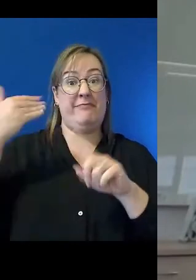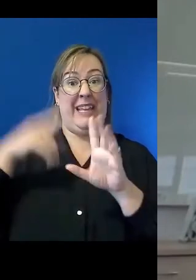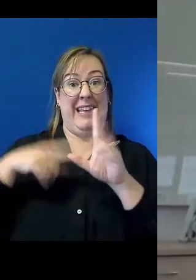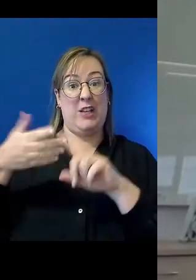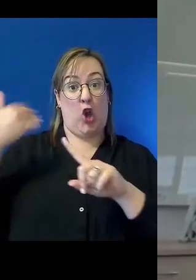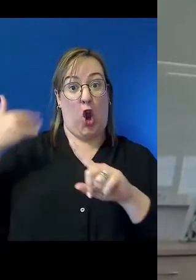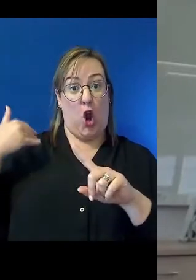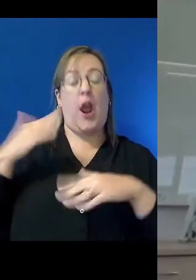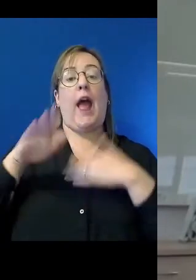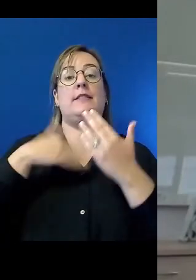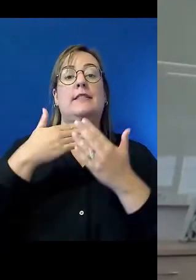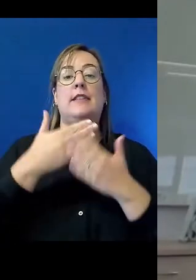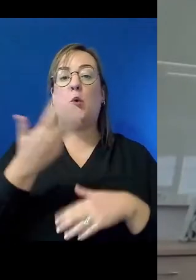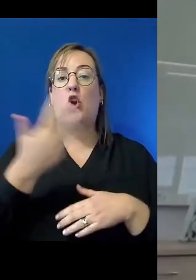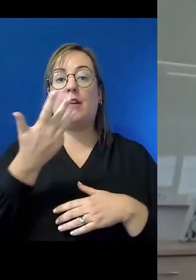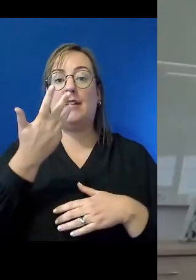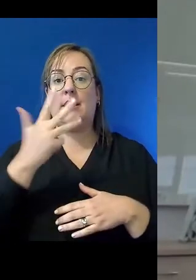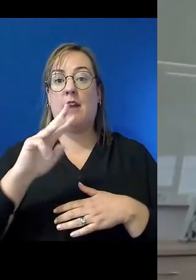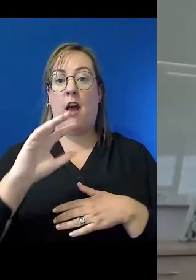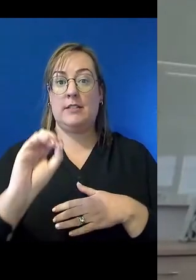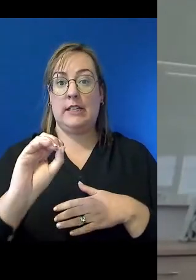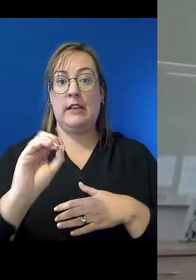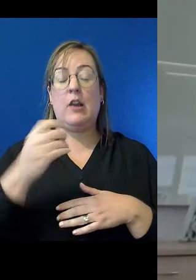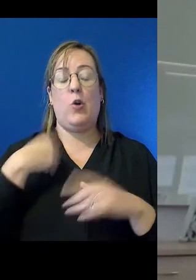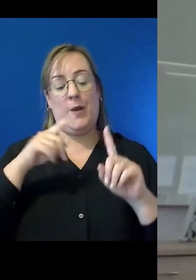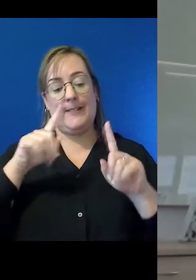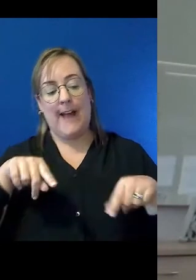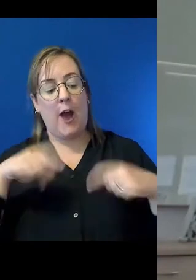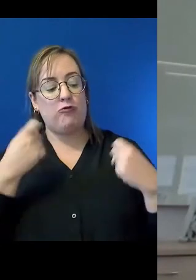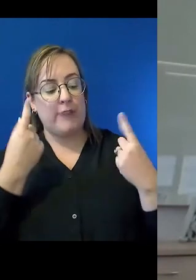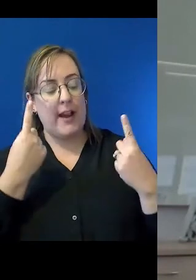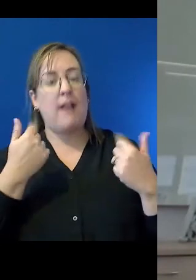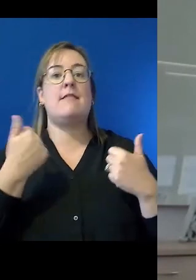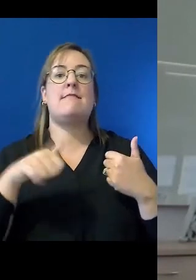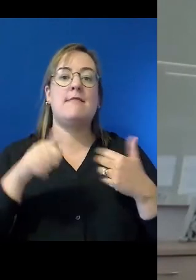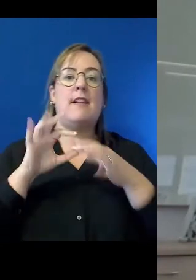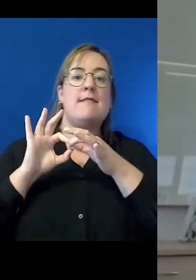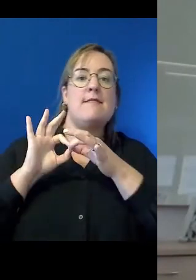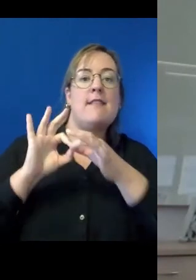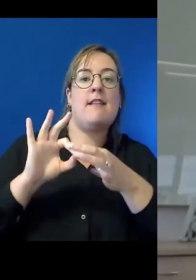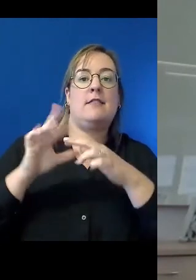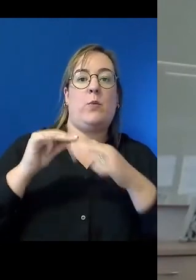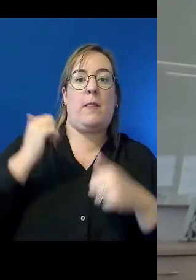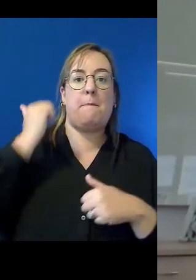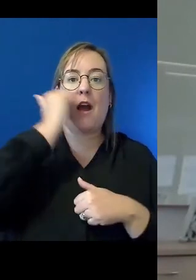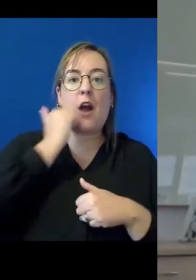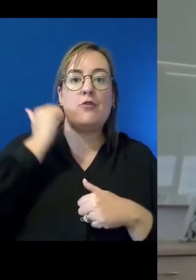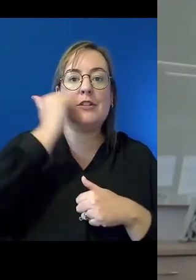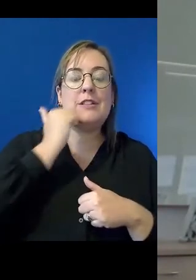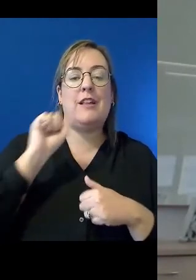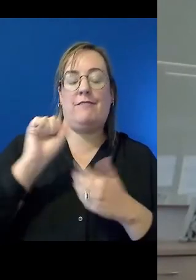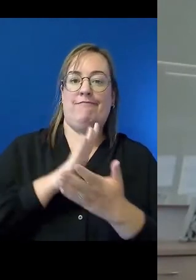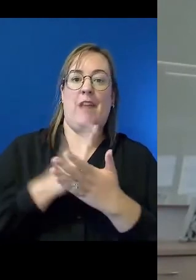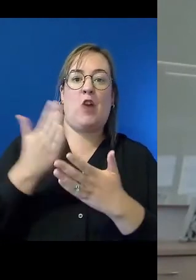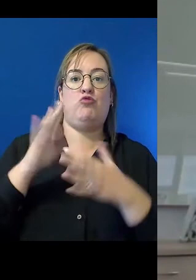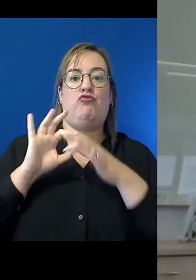our journey and really got to understand what our obligations and commitments were to Crown Maori relationships.